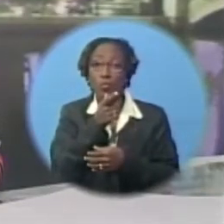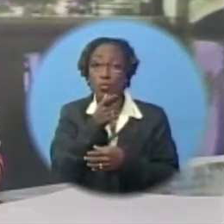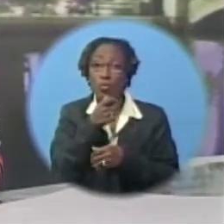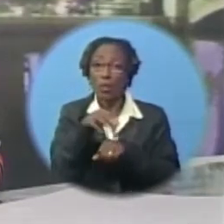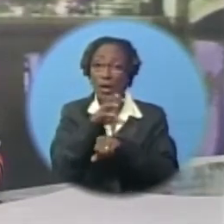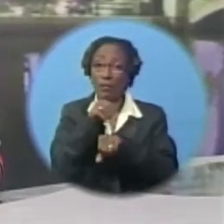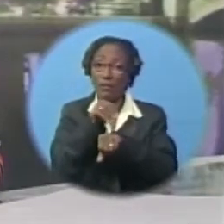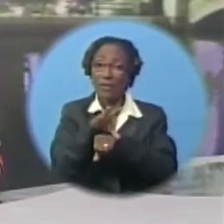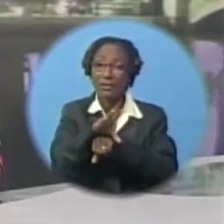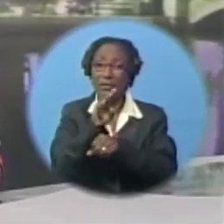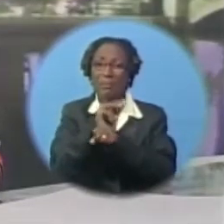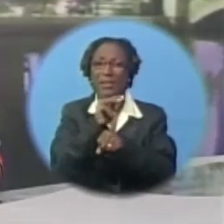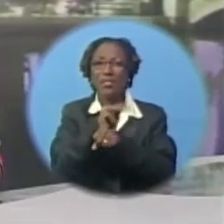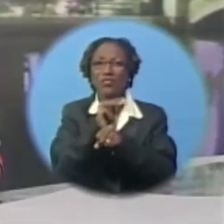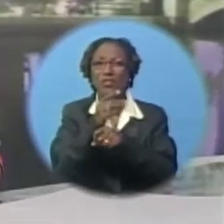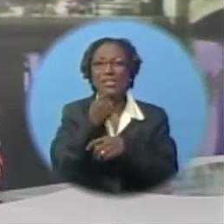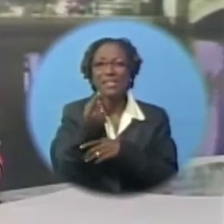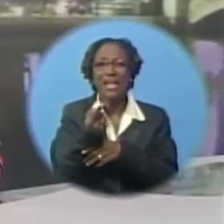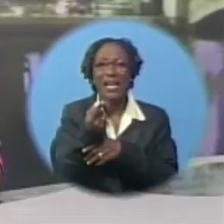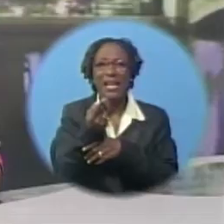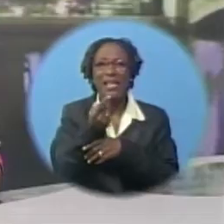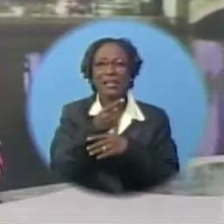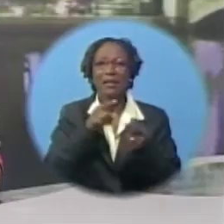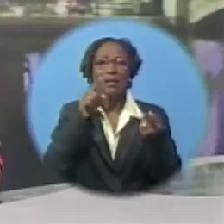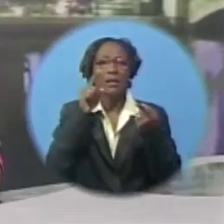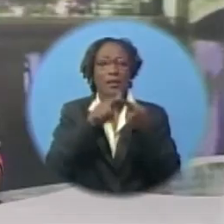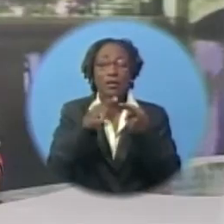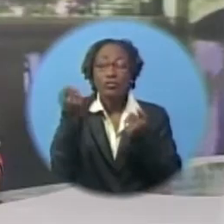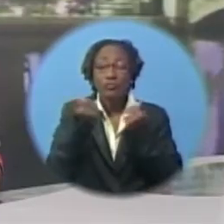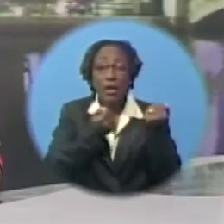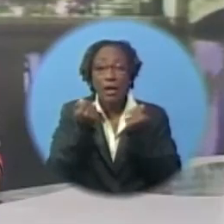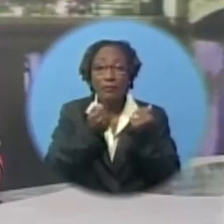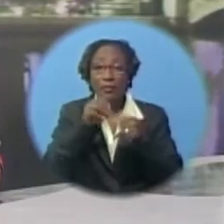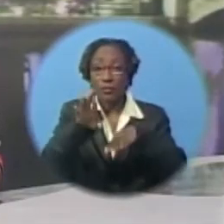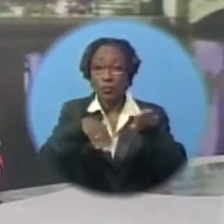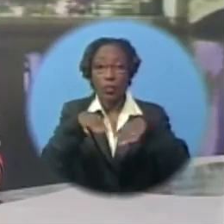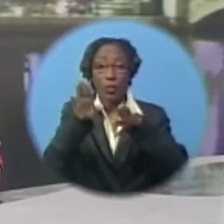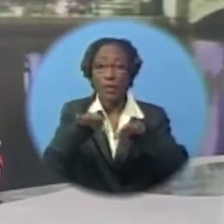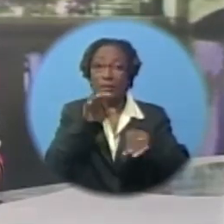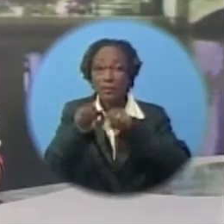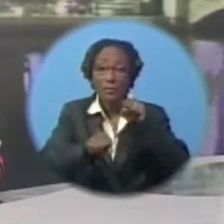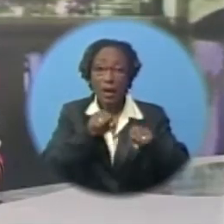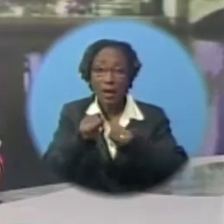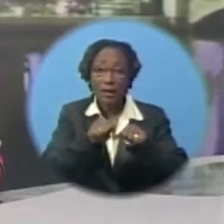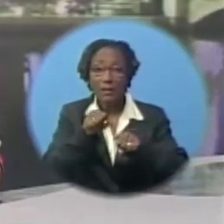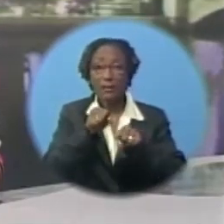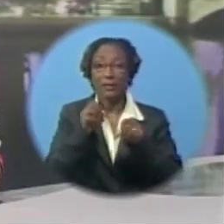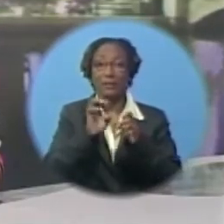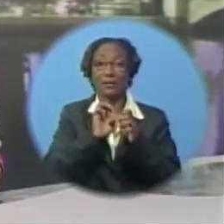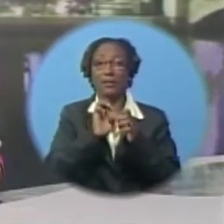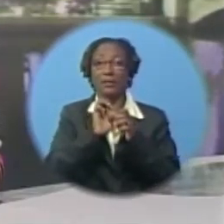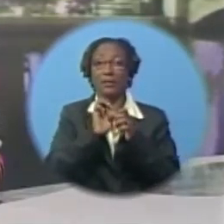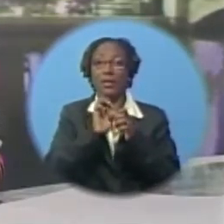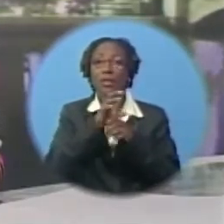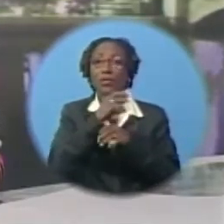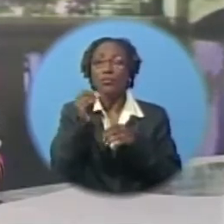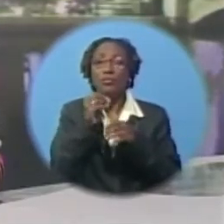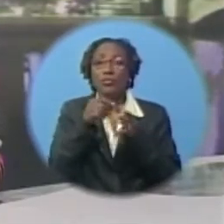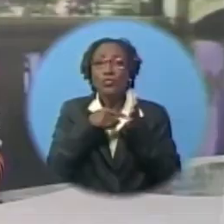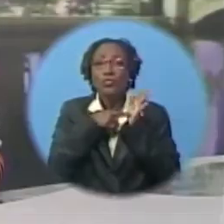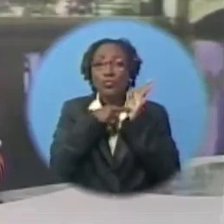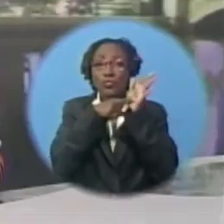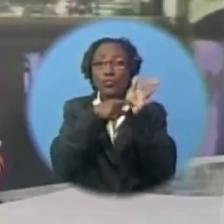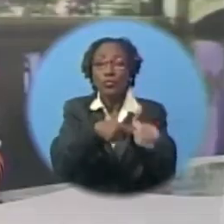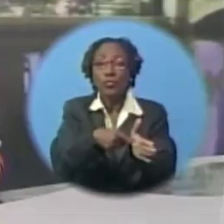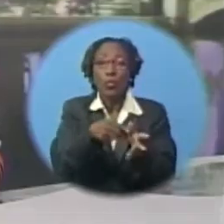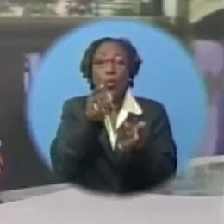urging all road users, whether they are drivers, passengers, or cyclists, to exercise greater caution on the roads.